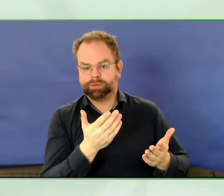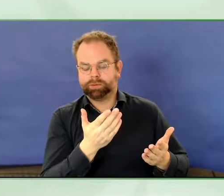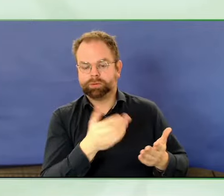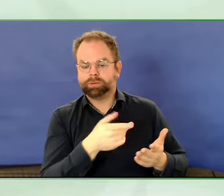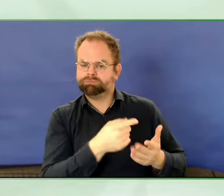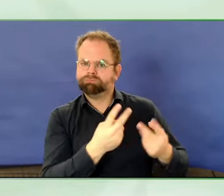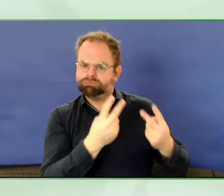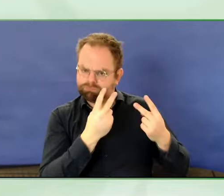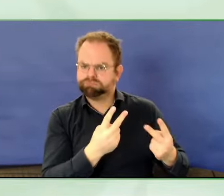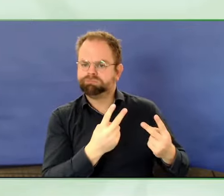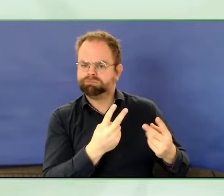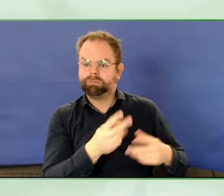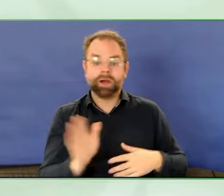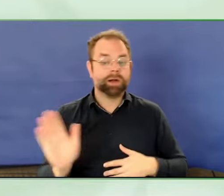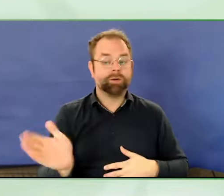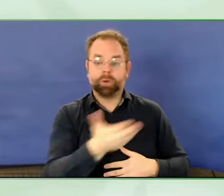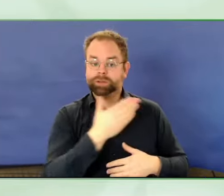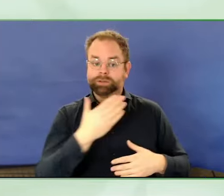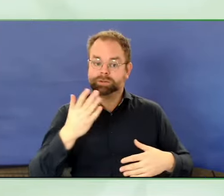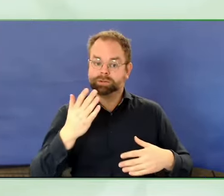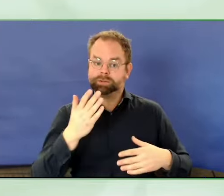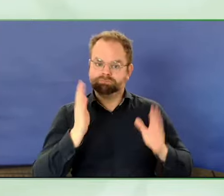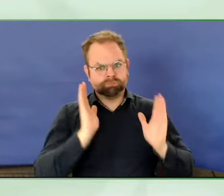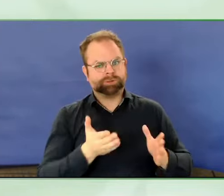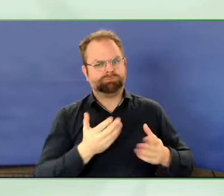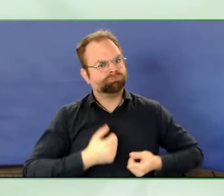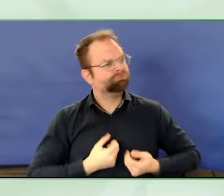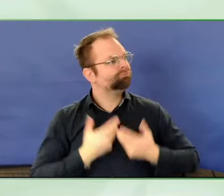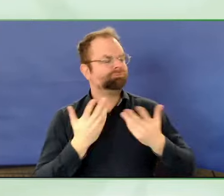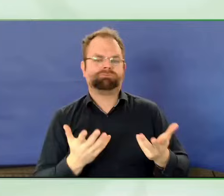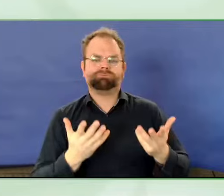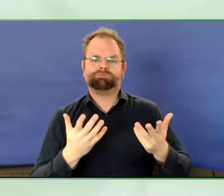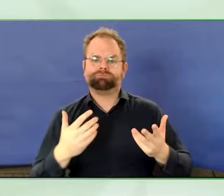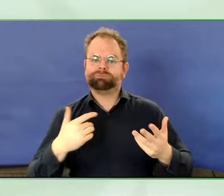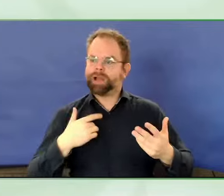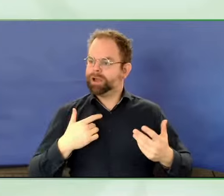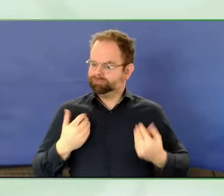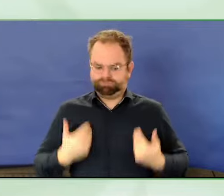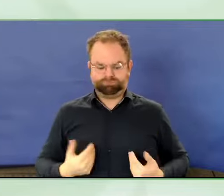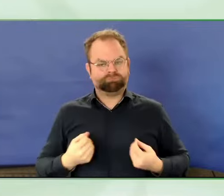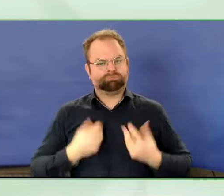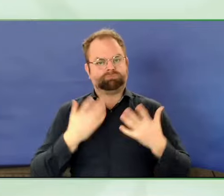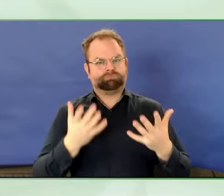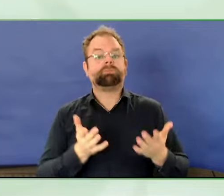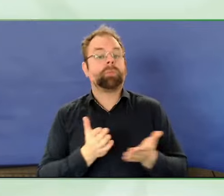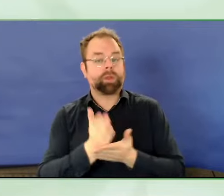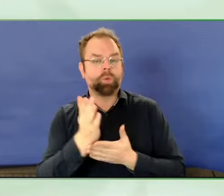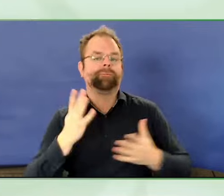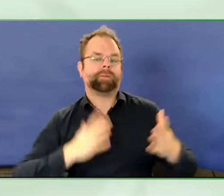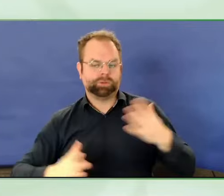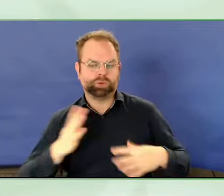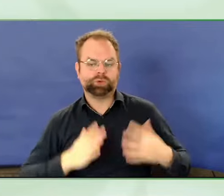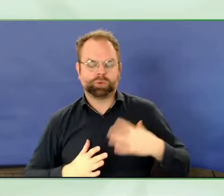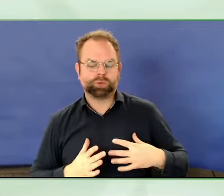about empowerment and dignity, because clothing is an important part of self-expression and